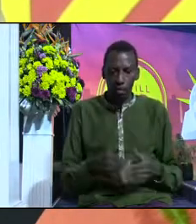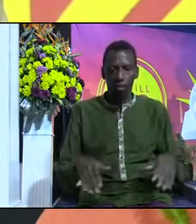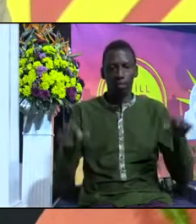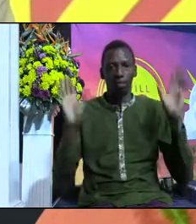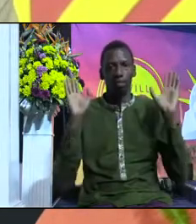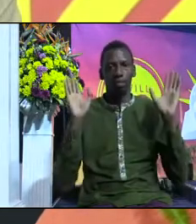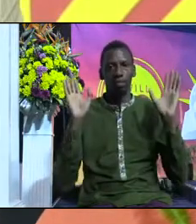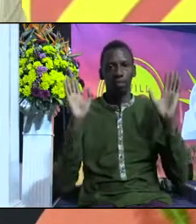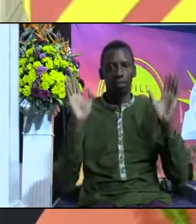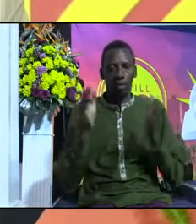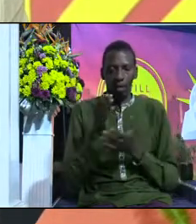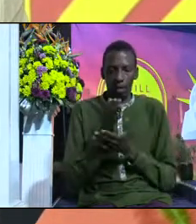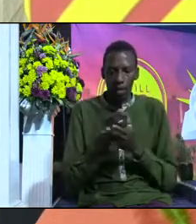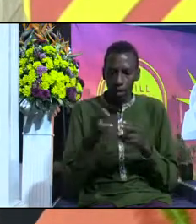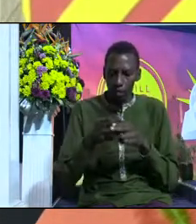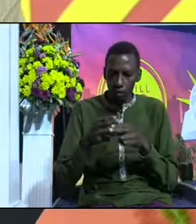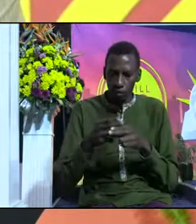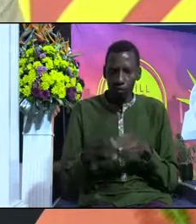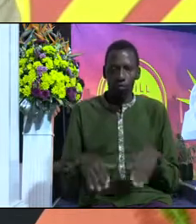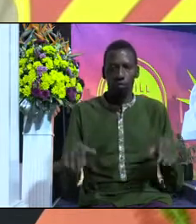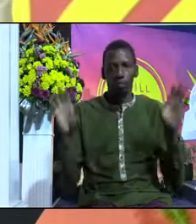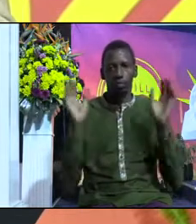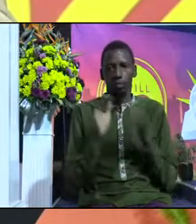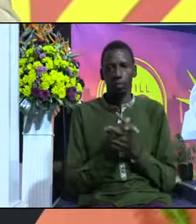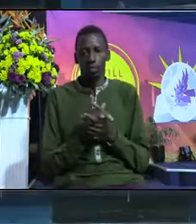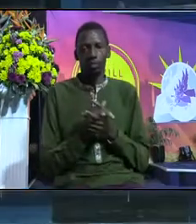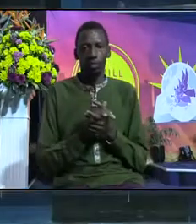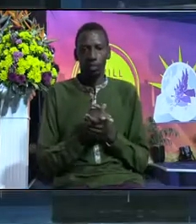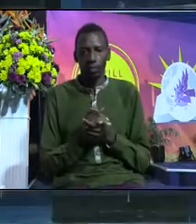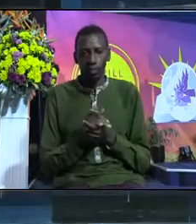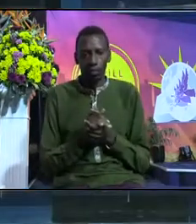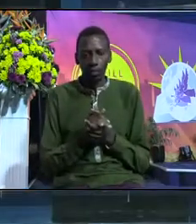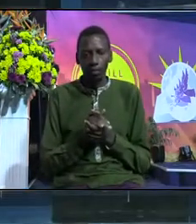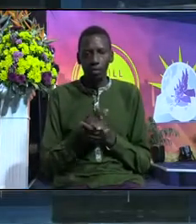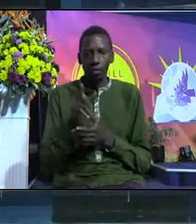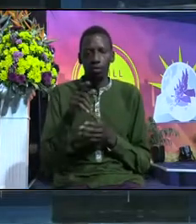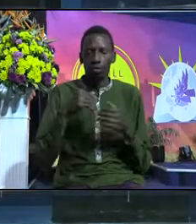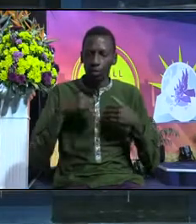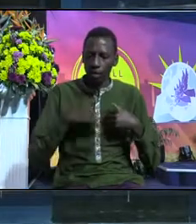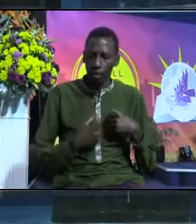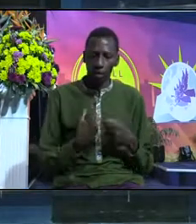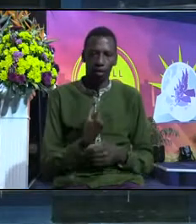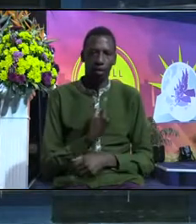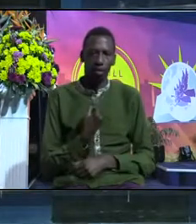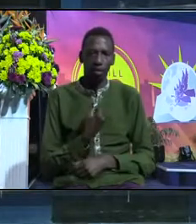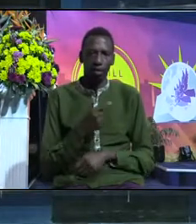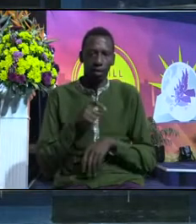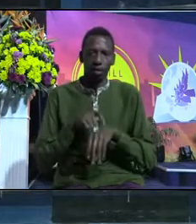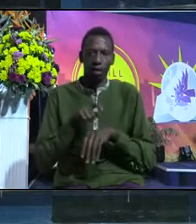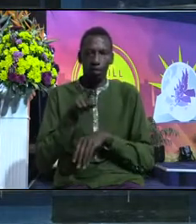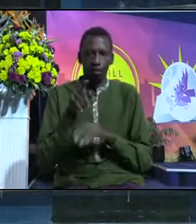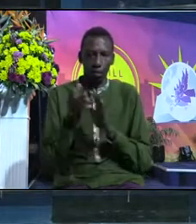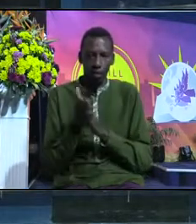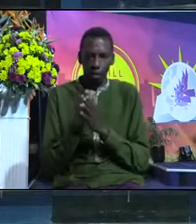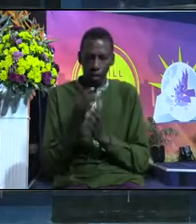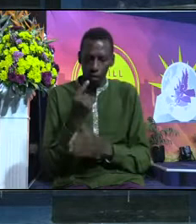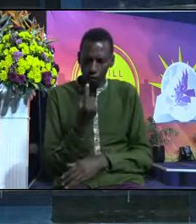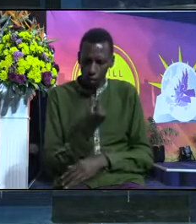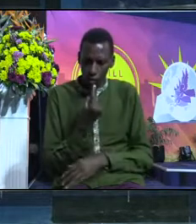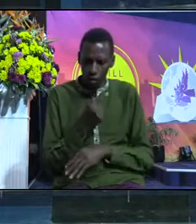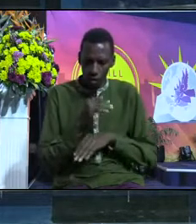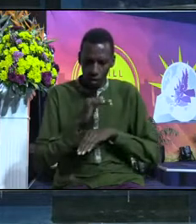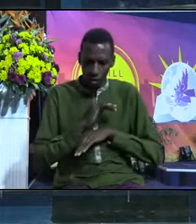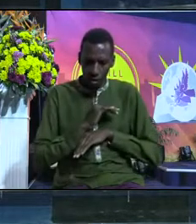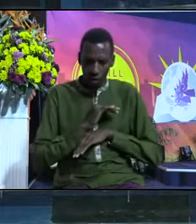And some are about to give up. You get tired of being lonely. When you become lonely enough